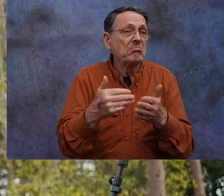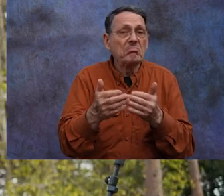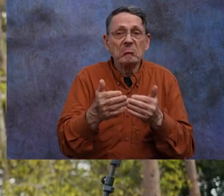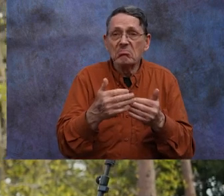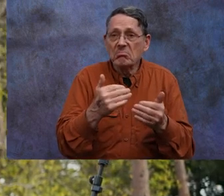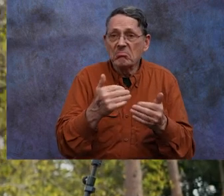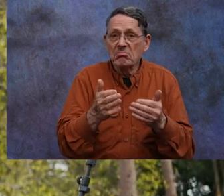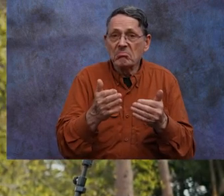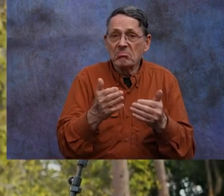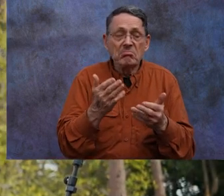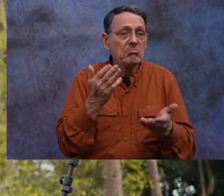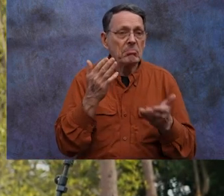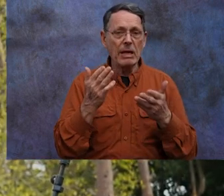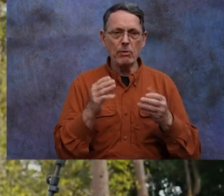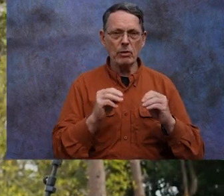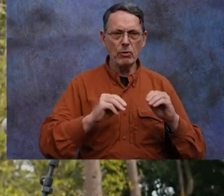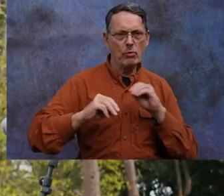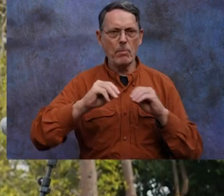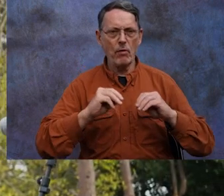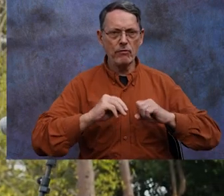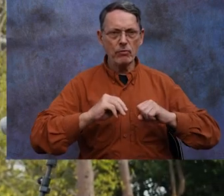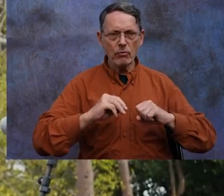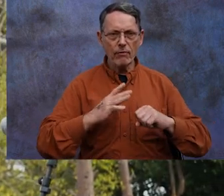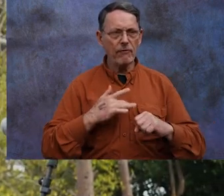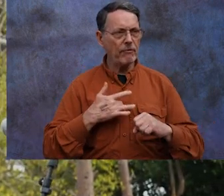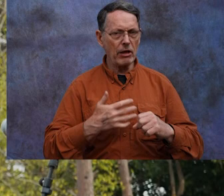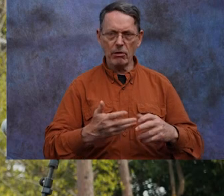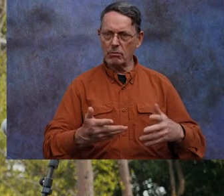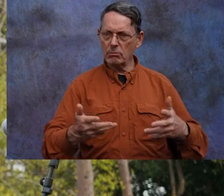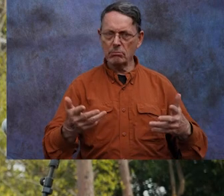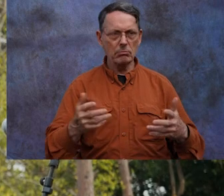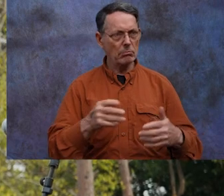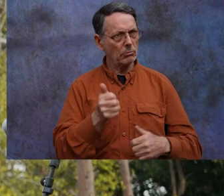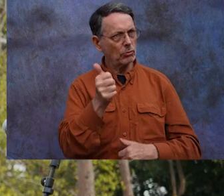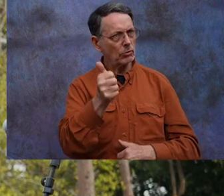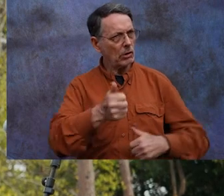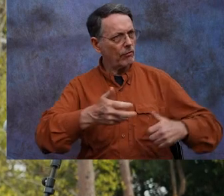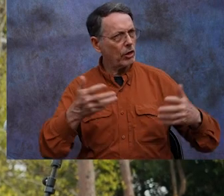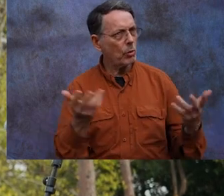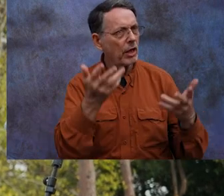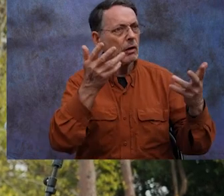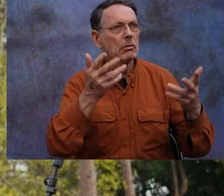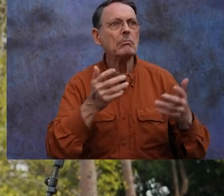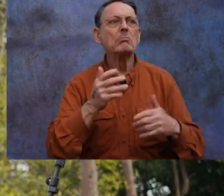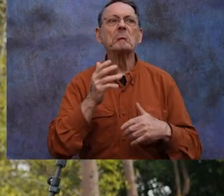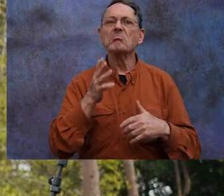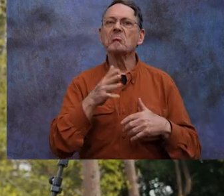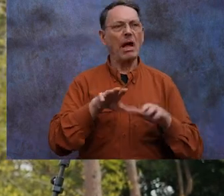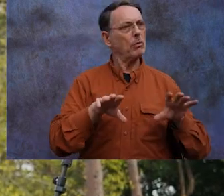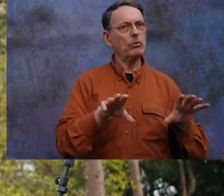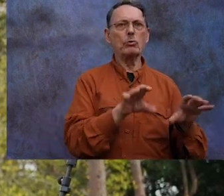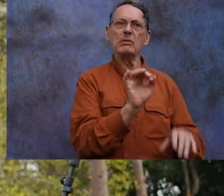some sudden movements to bring yourself here. So I'm going to do that and see if anybody else wants to do